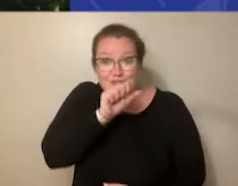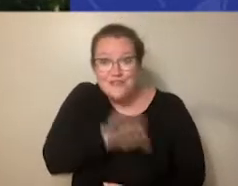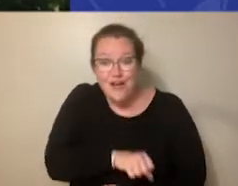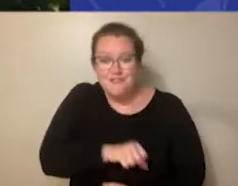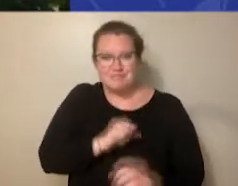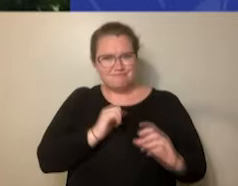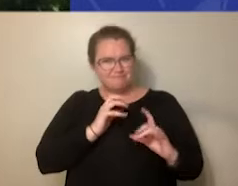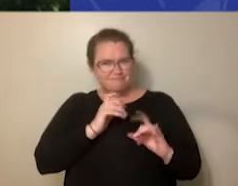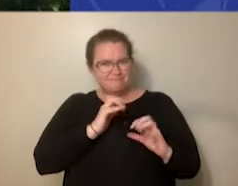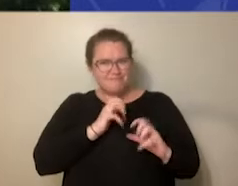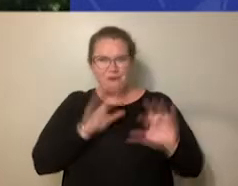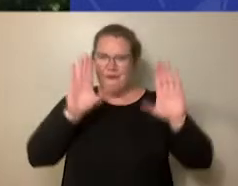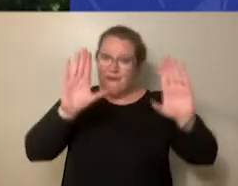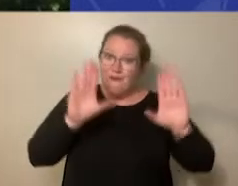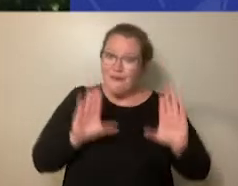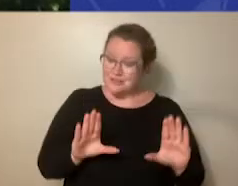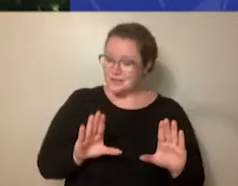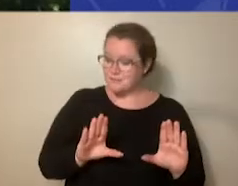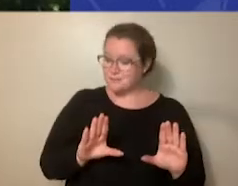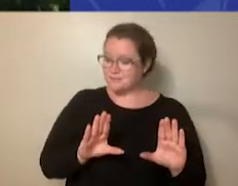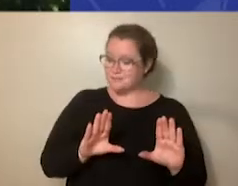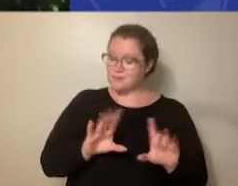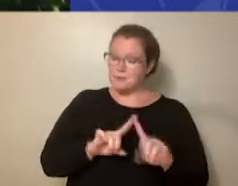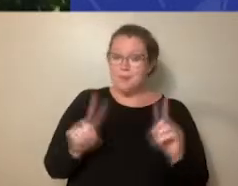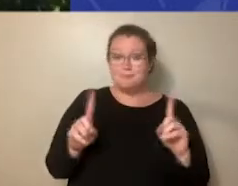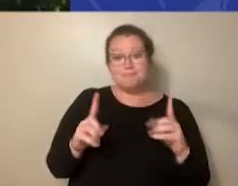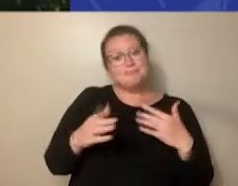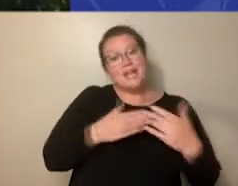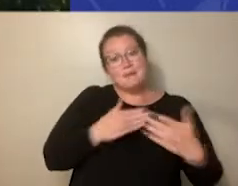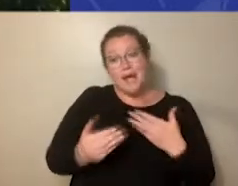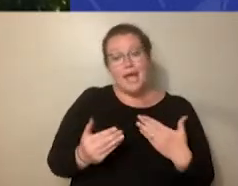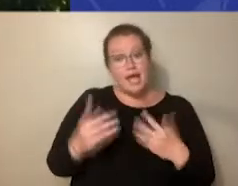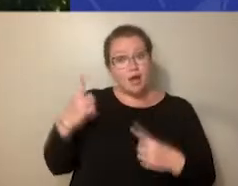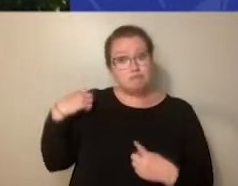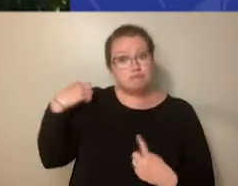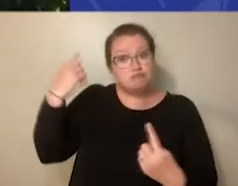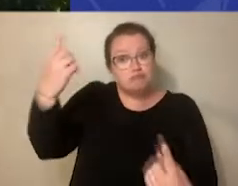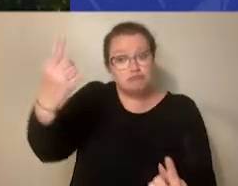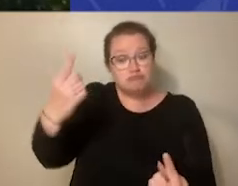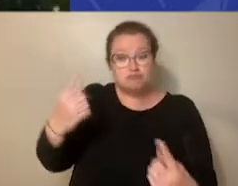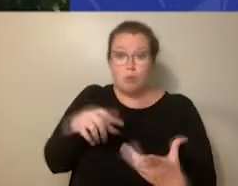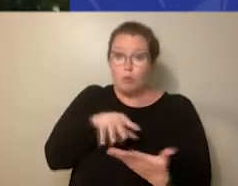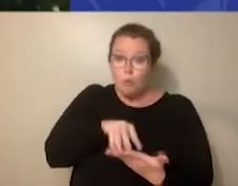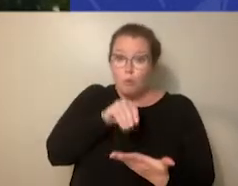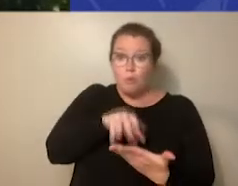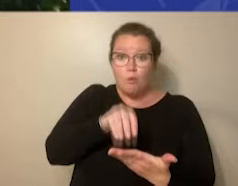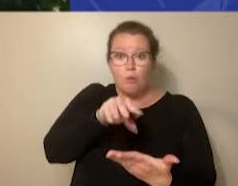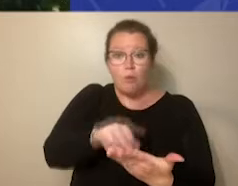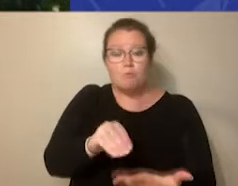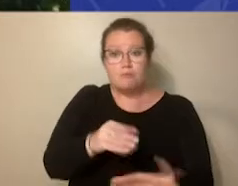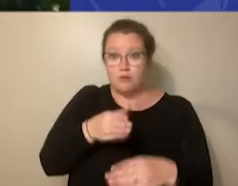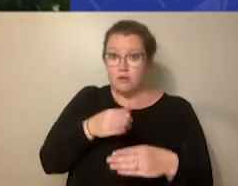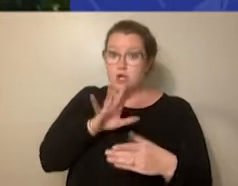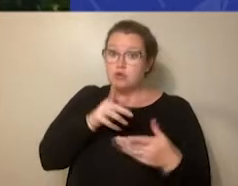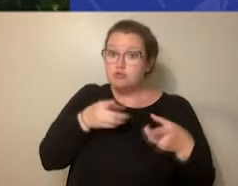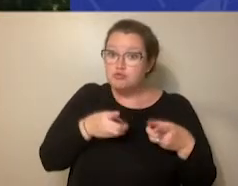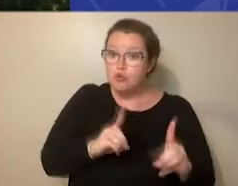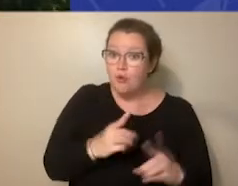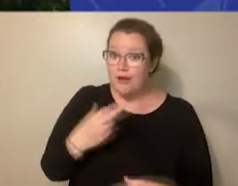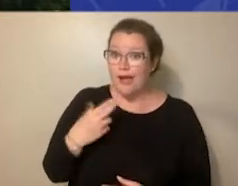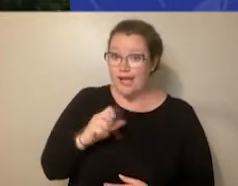Saxophone's a great instrument, but there's anyway. But along the way, a couple years into high school, I picked up the